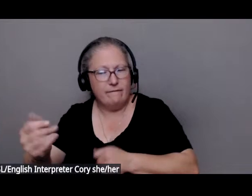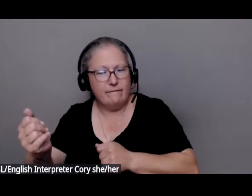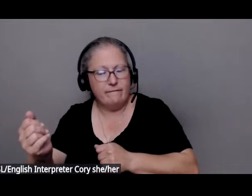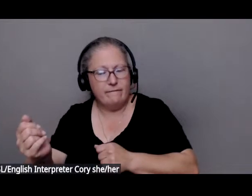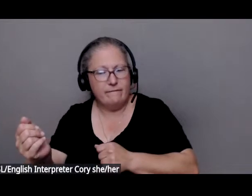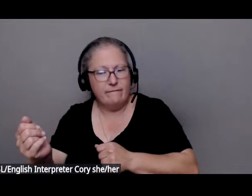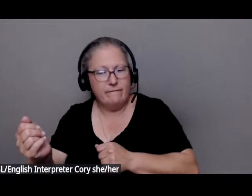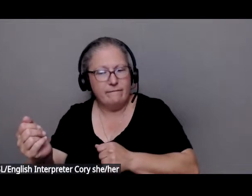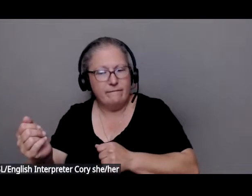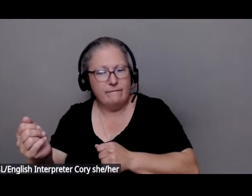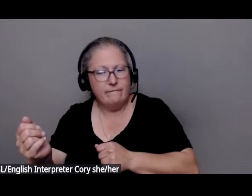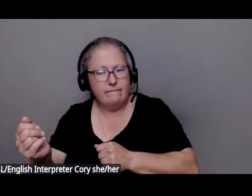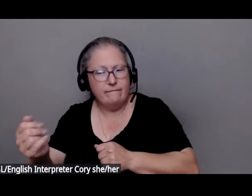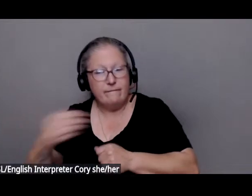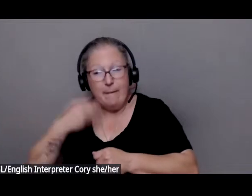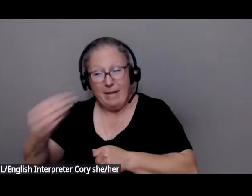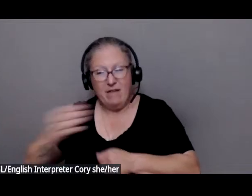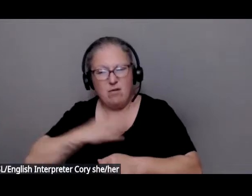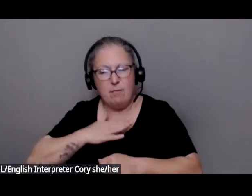I'm gonna give you mine.